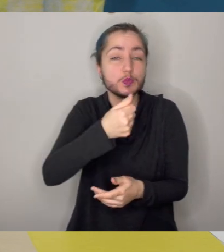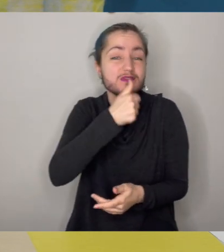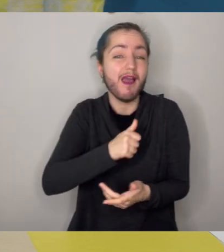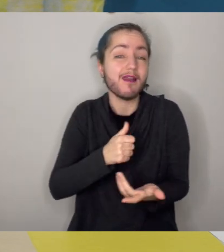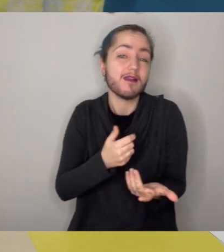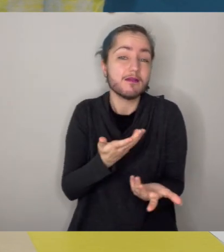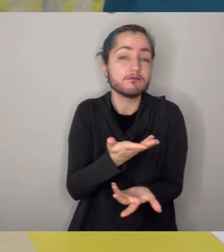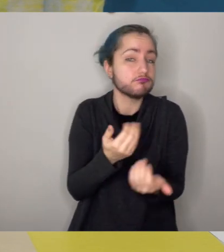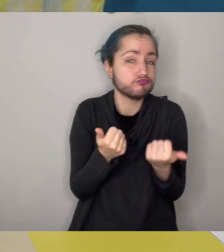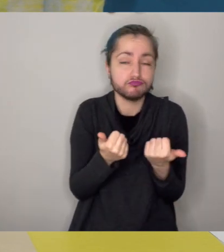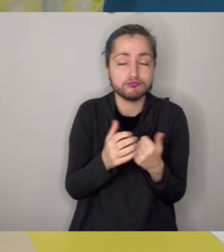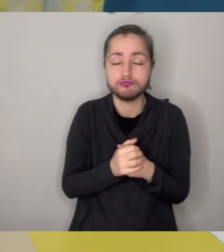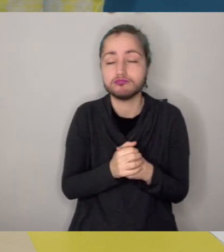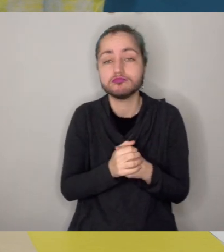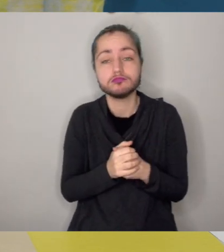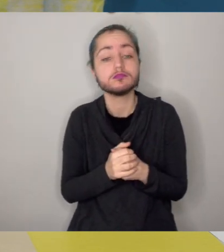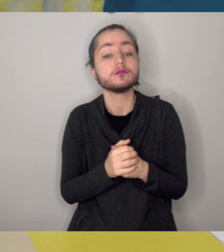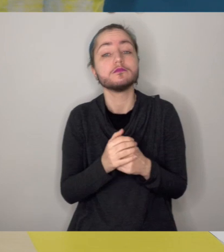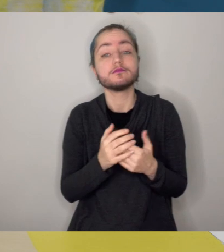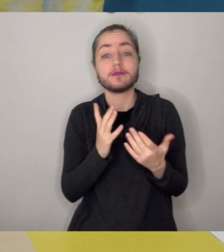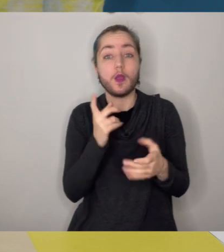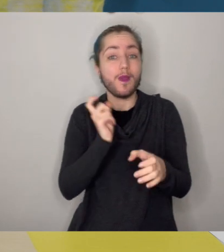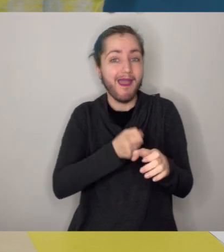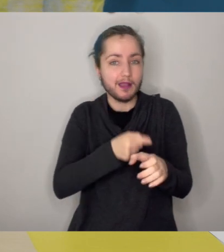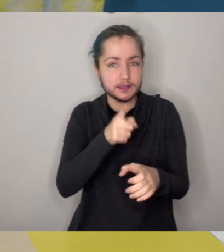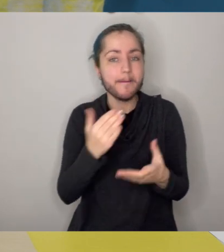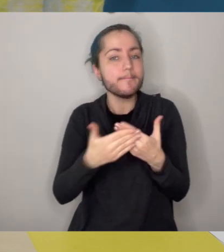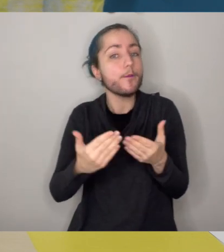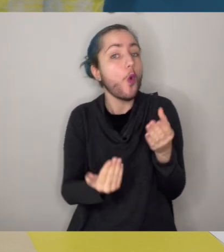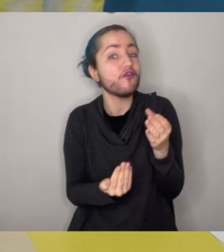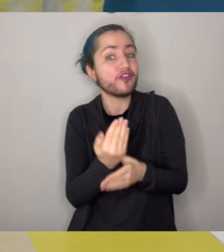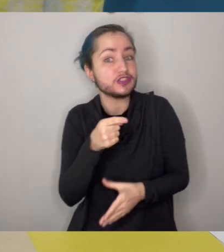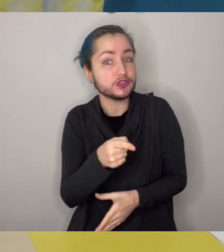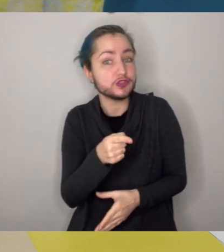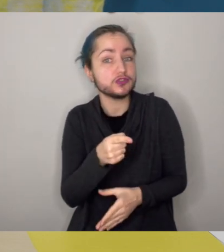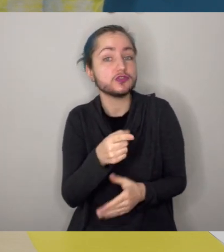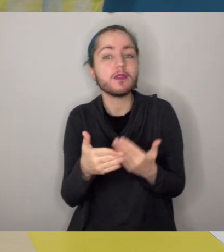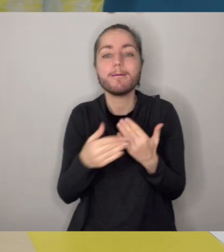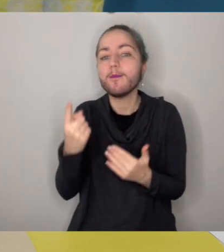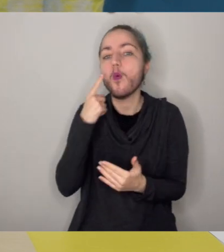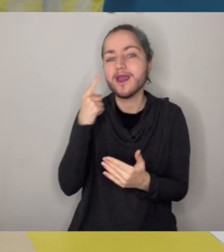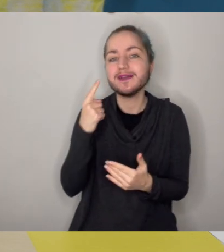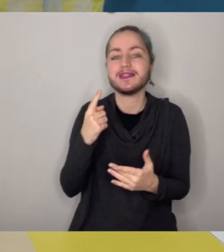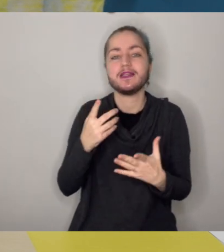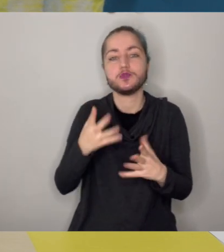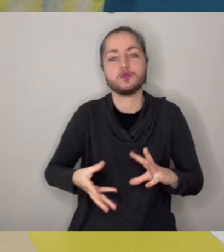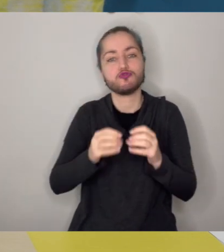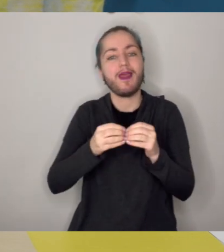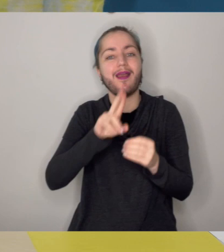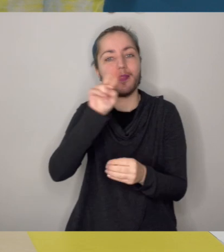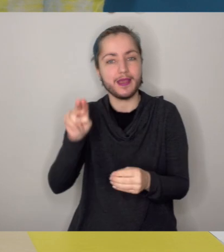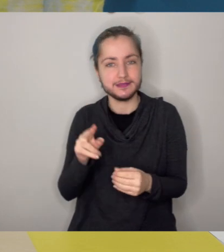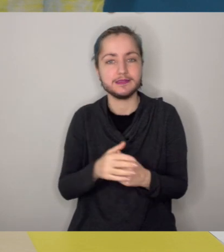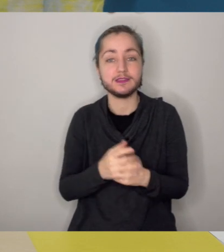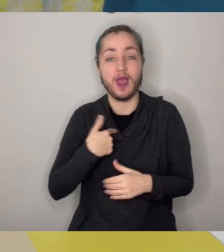can use a spoon for that if you don't have it. And then some eggs. The fresher that you buy them, the